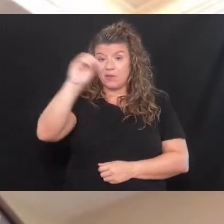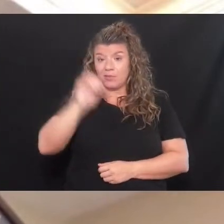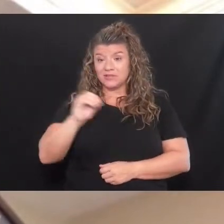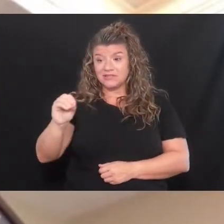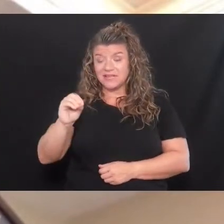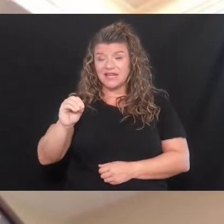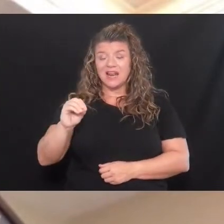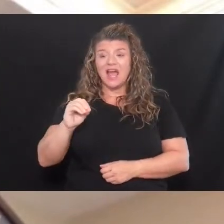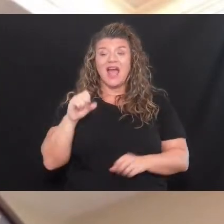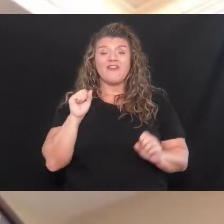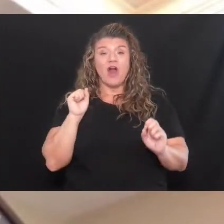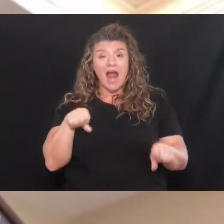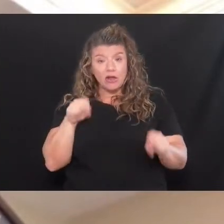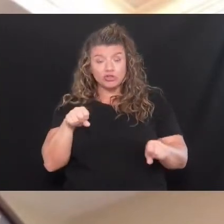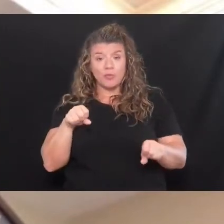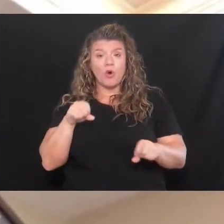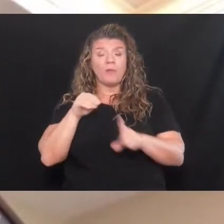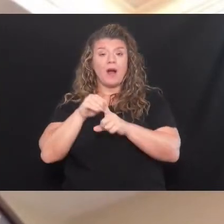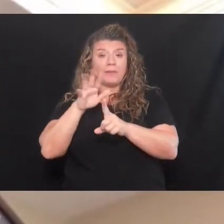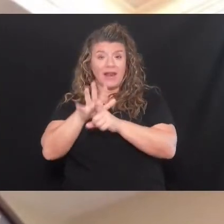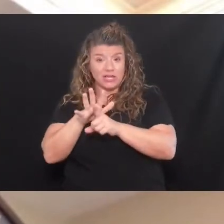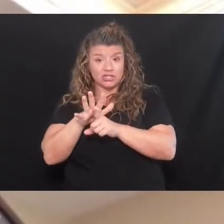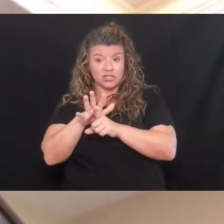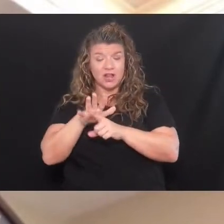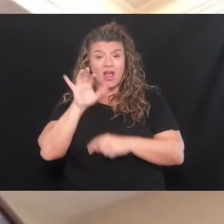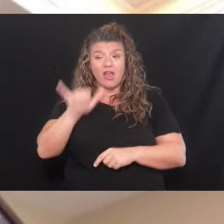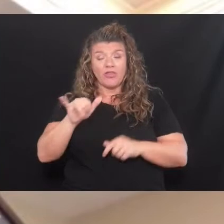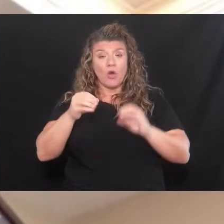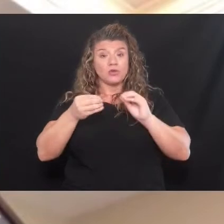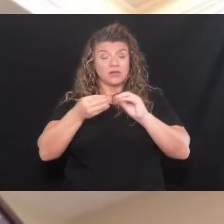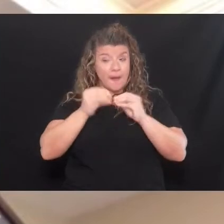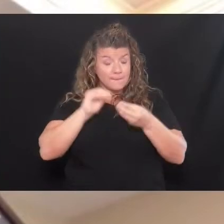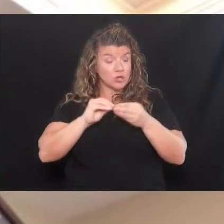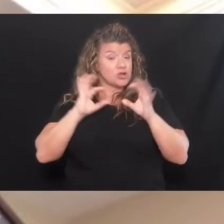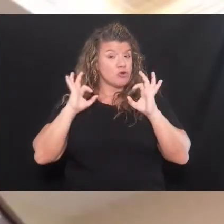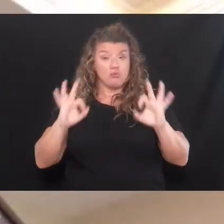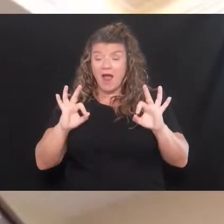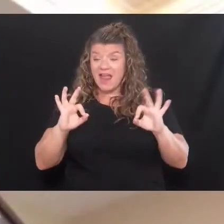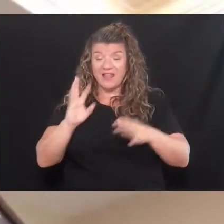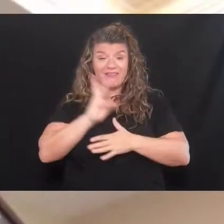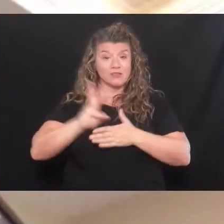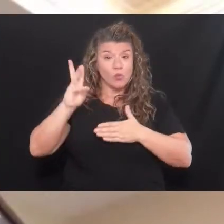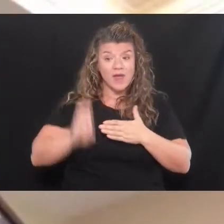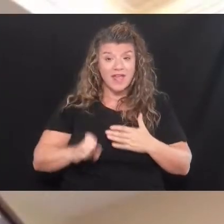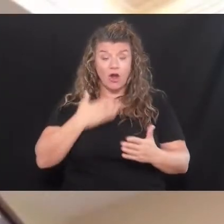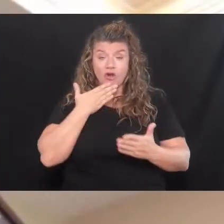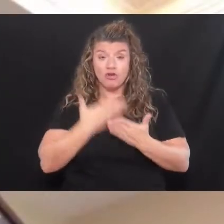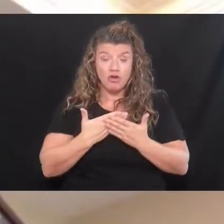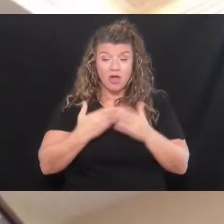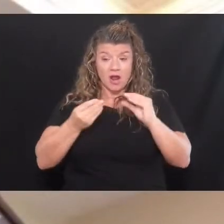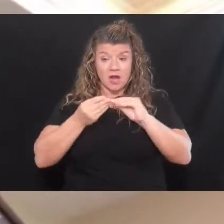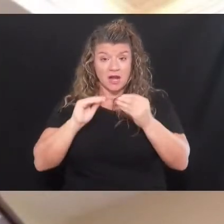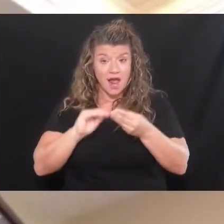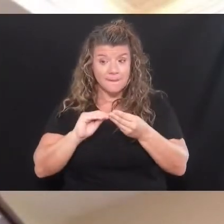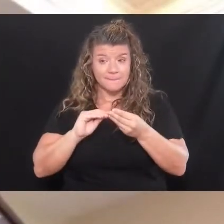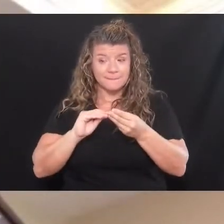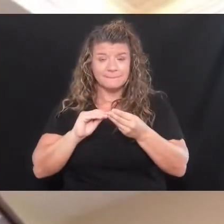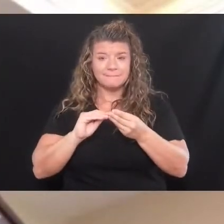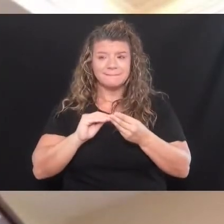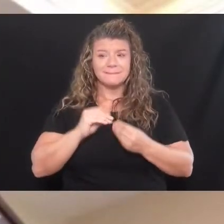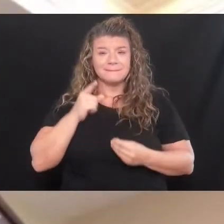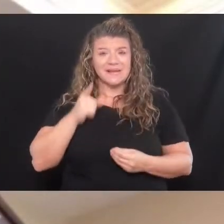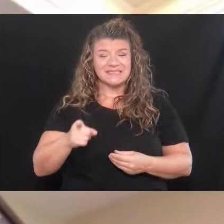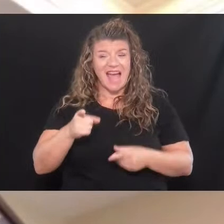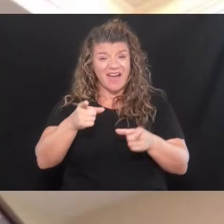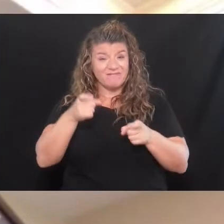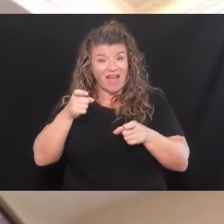our eligible population. And while those numbers are positive and the numbers this weekend are positive, West Virginia, they are just not